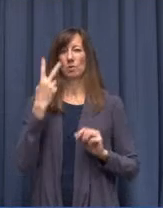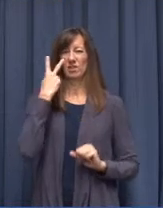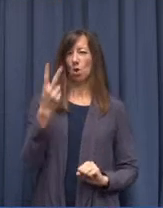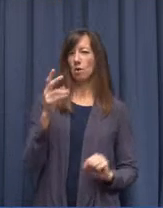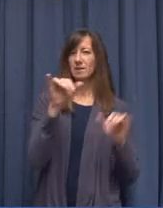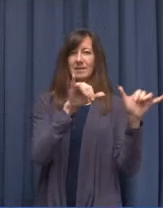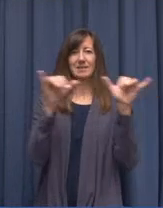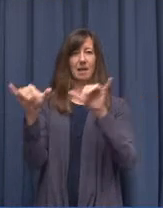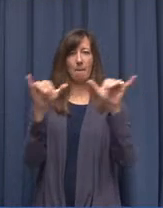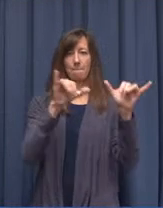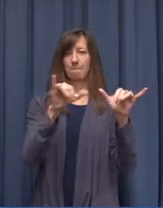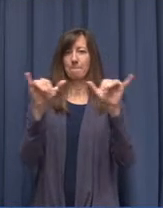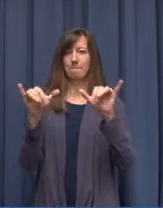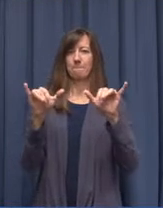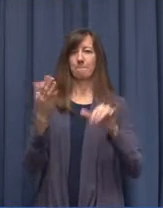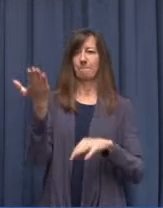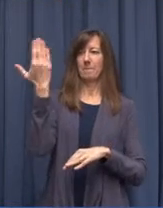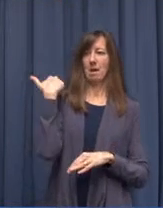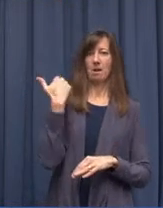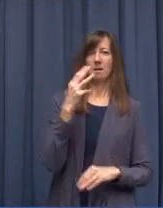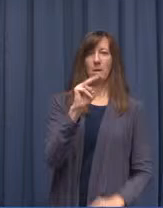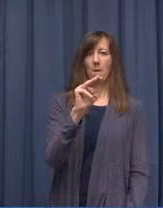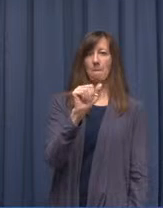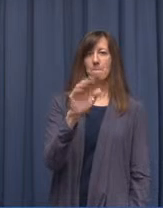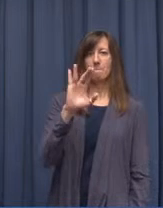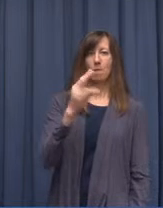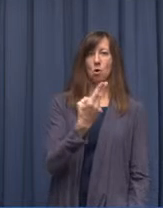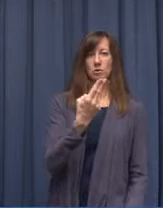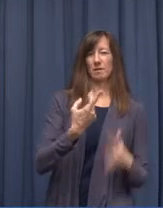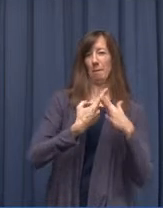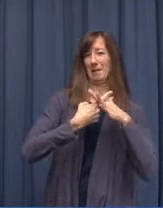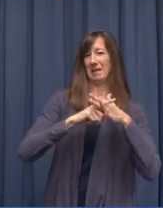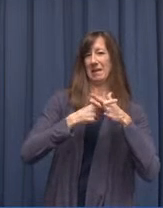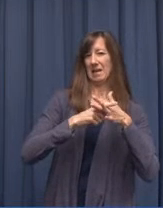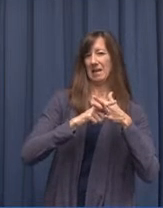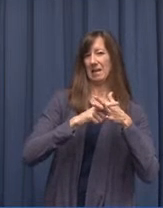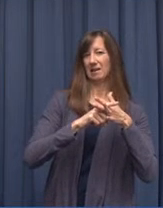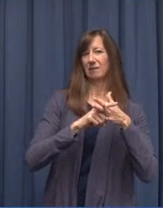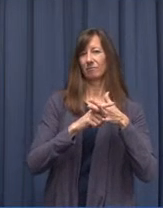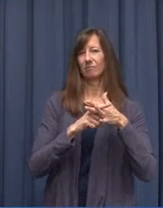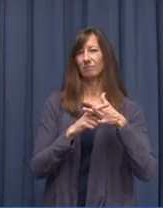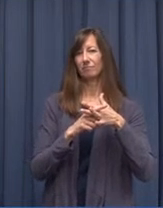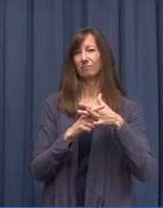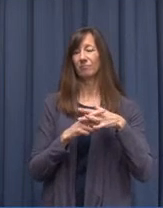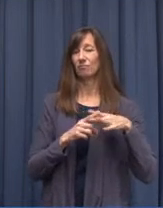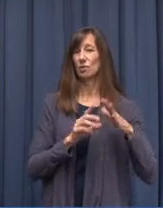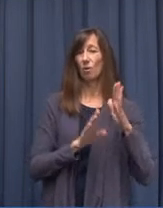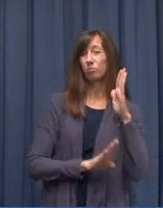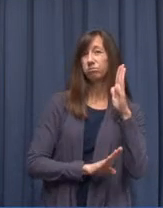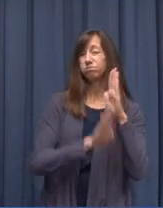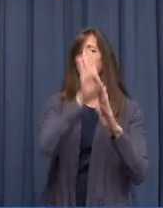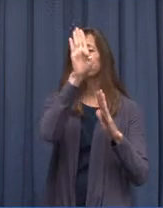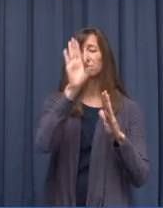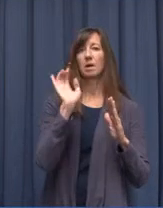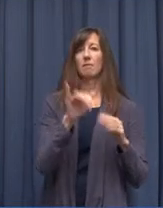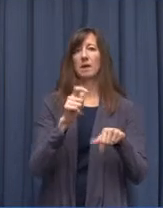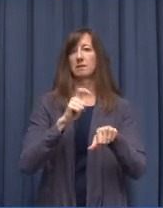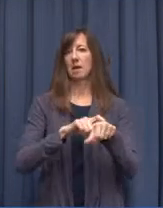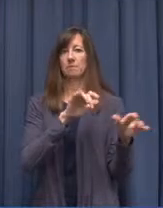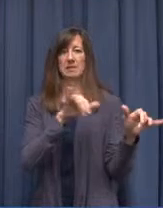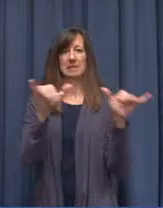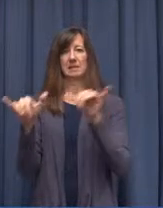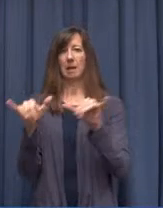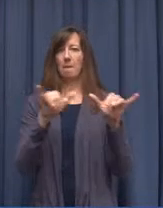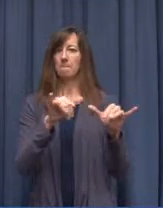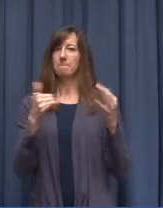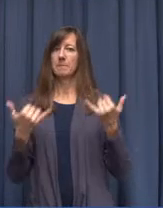Ulster County, going back into mid-March and into late March. Again, that is not a